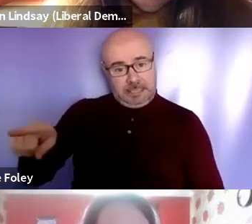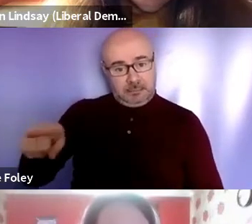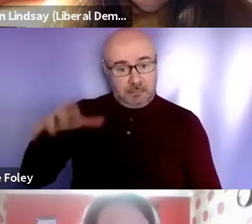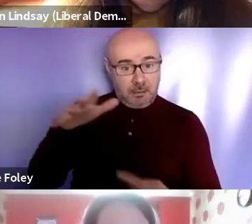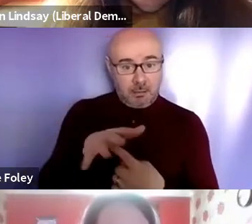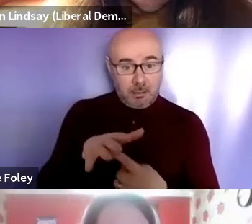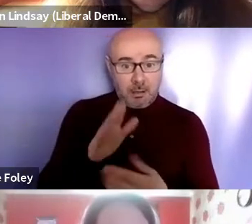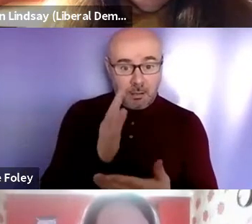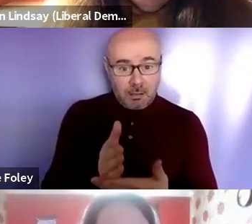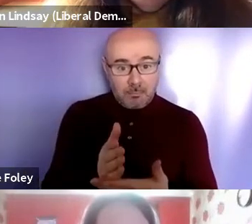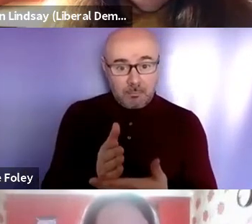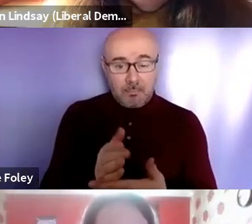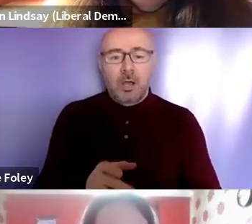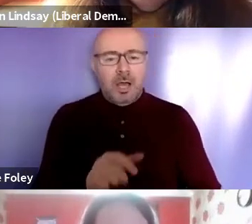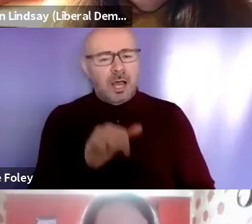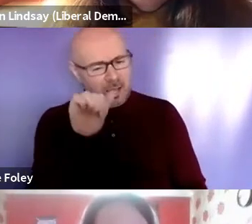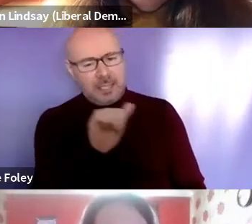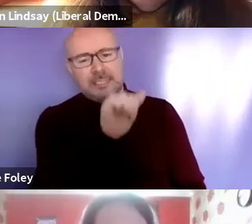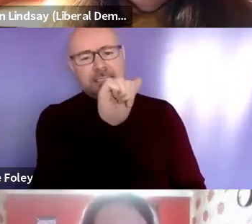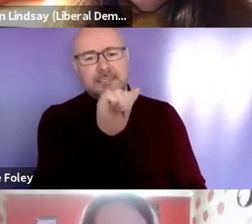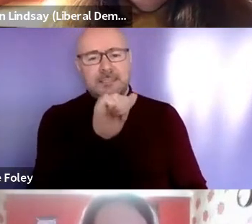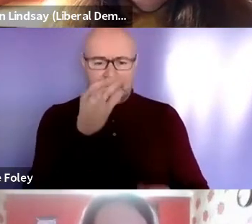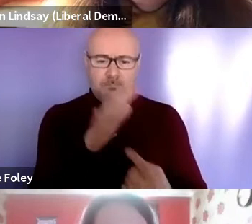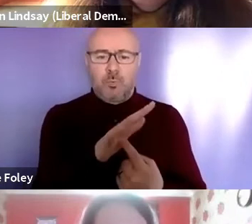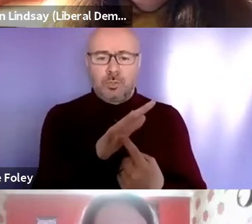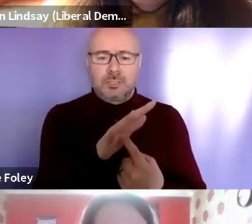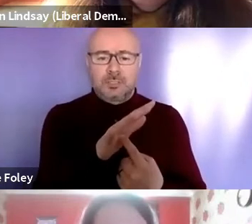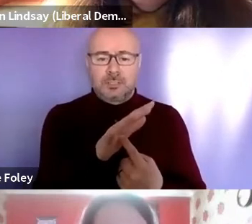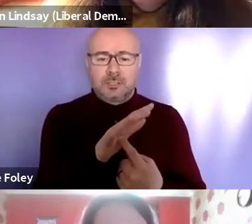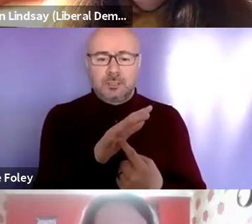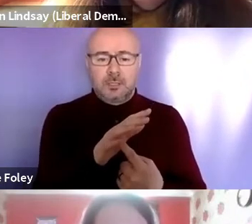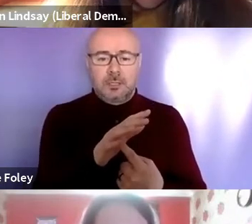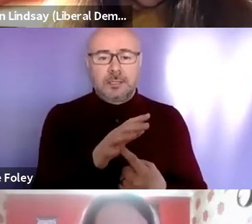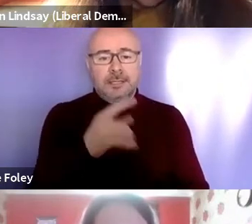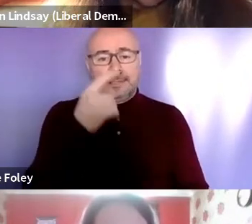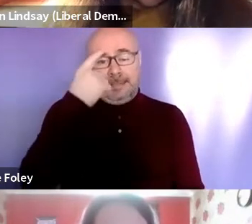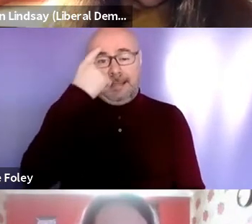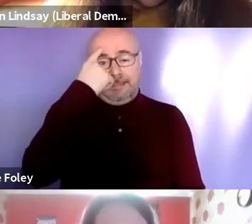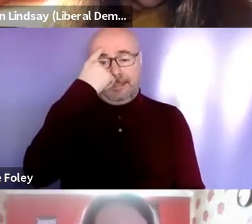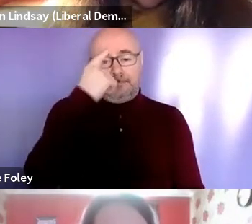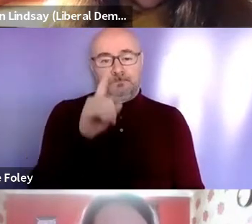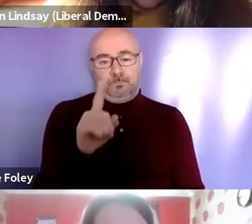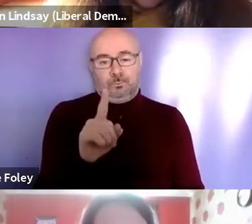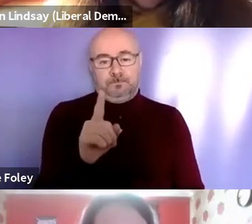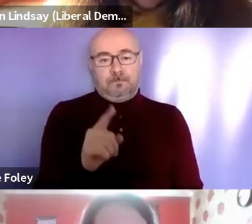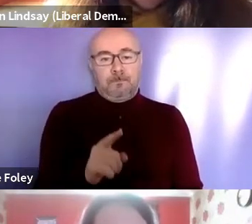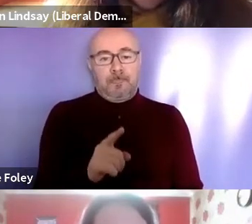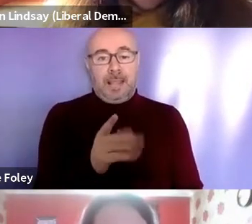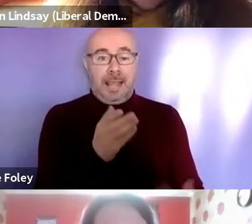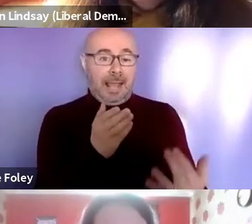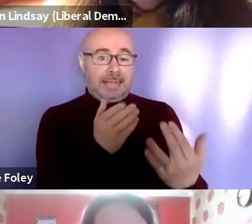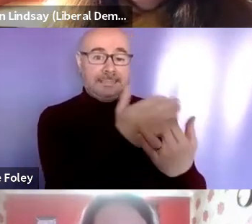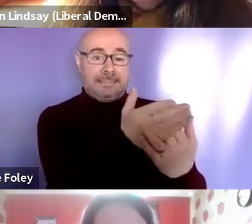Absolutely important. I think what so many people miss is that accessibility